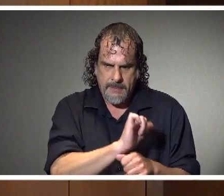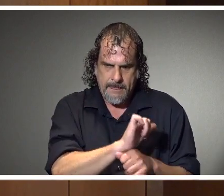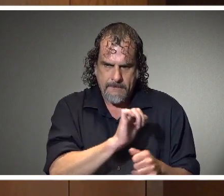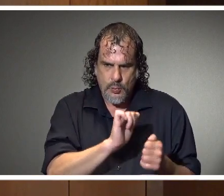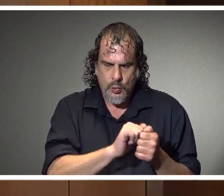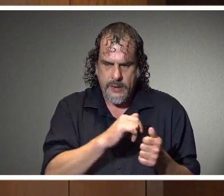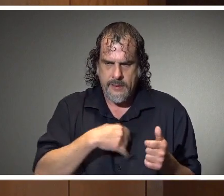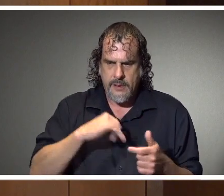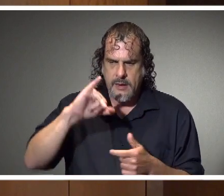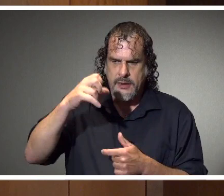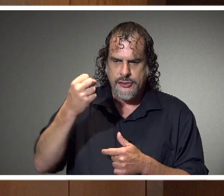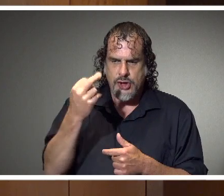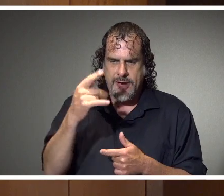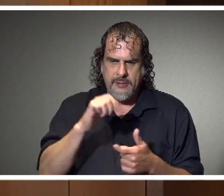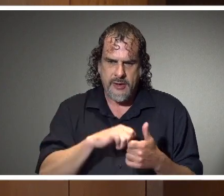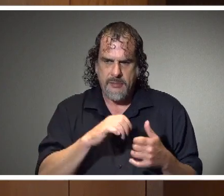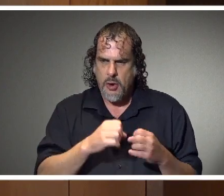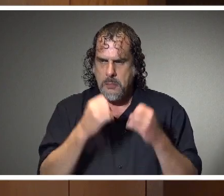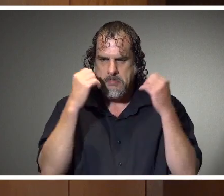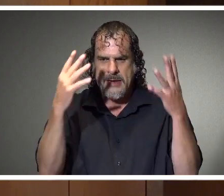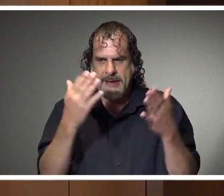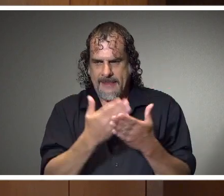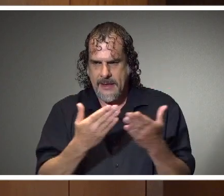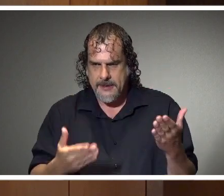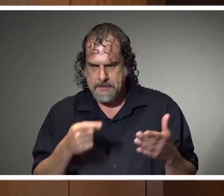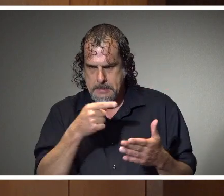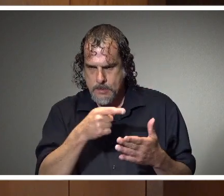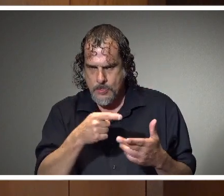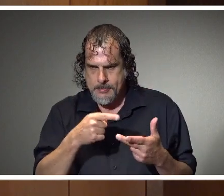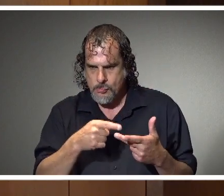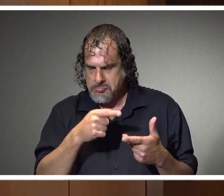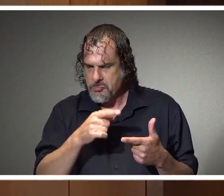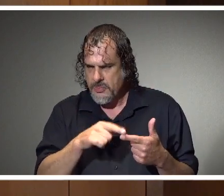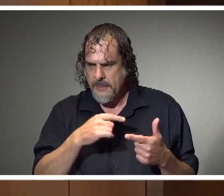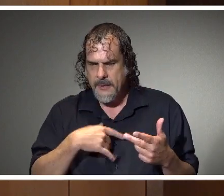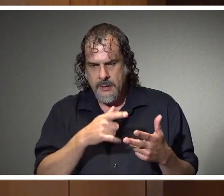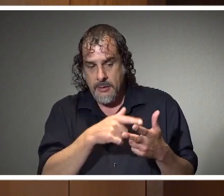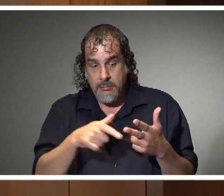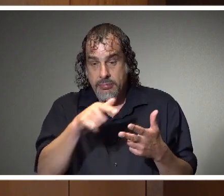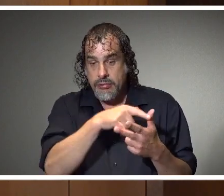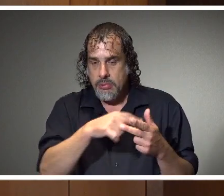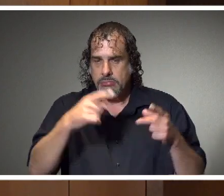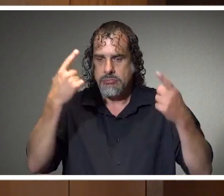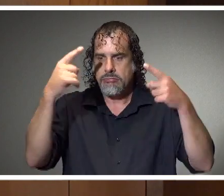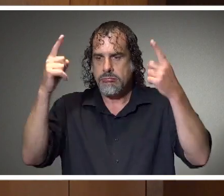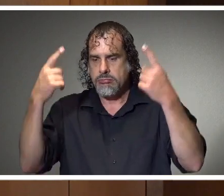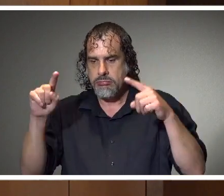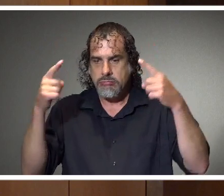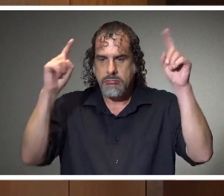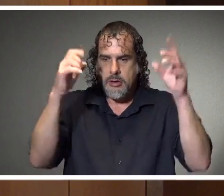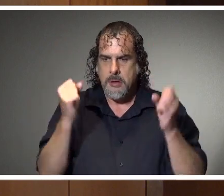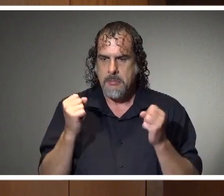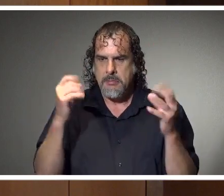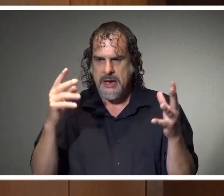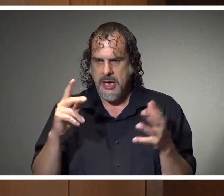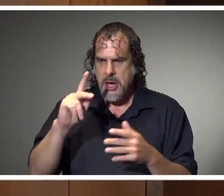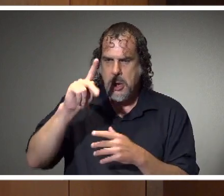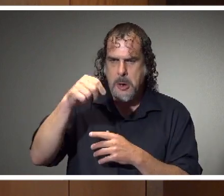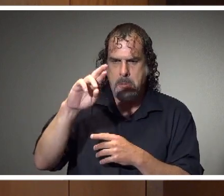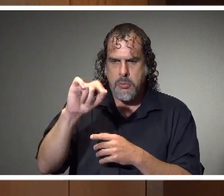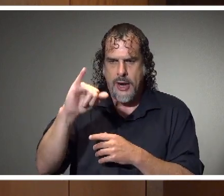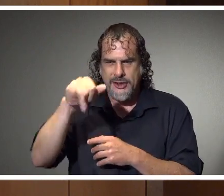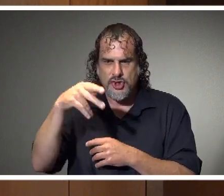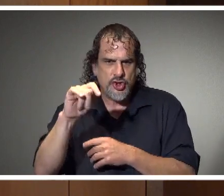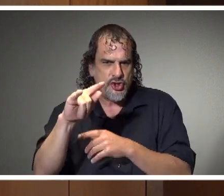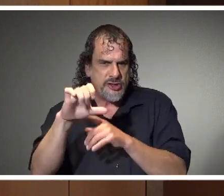Jonathan on numerous projects, and they had been very successful on completing a number of projects, and